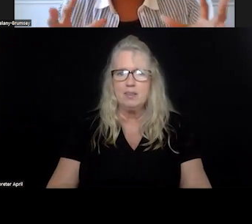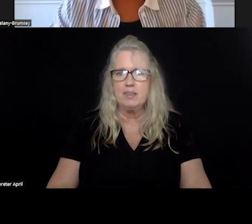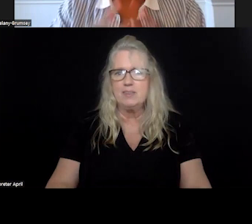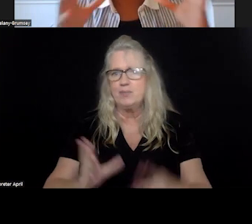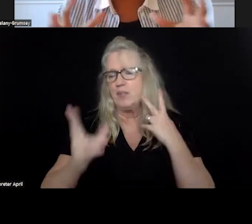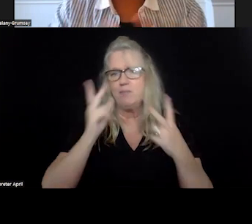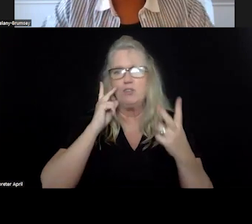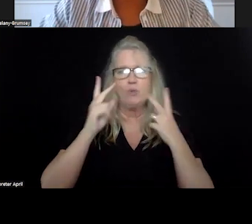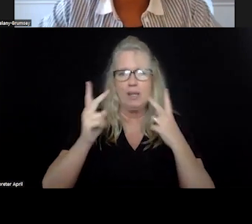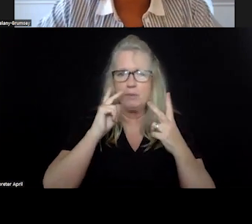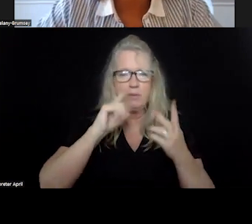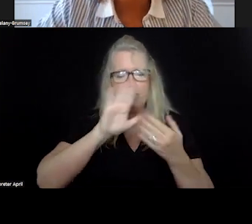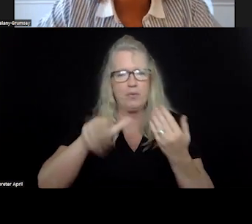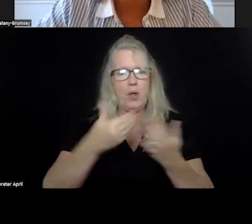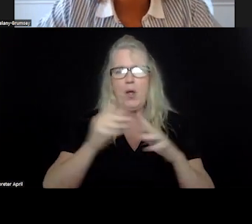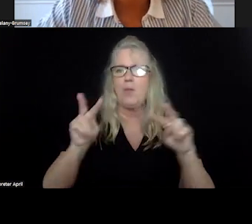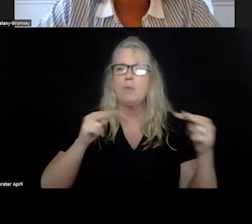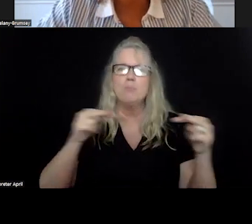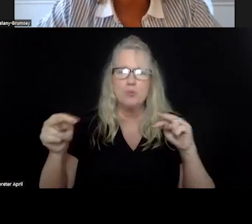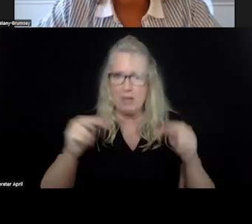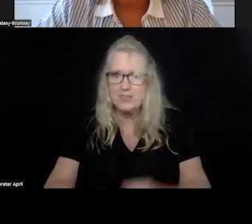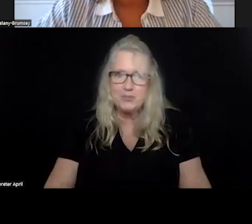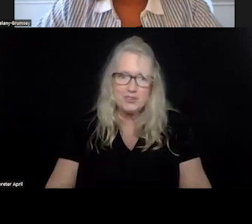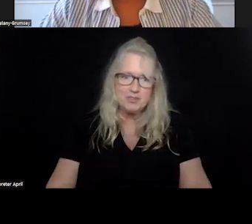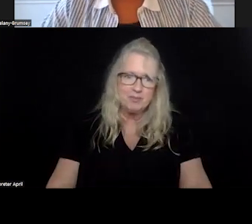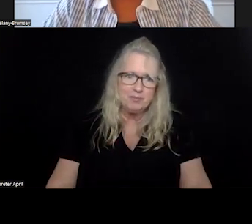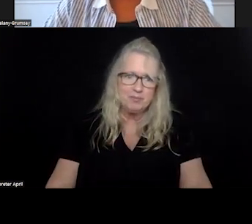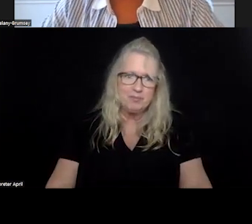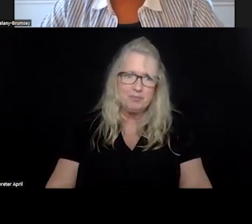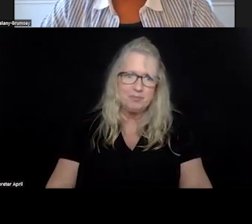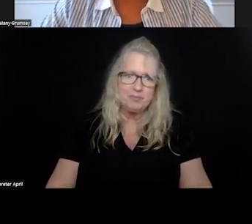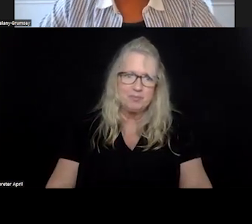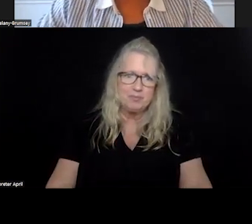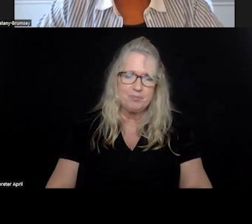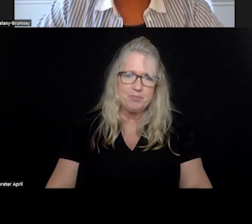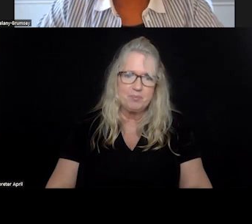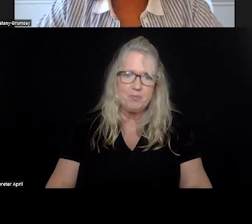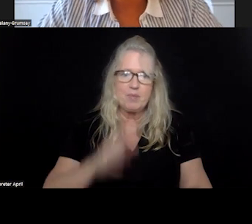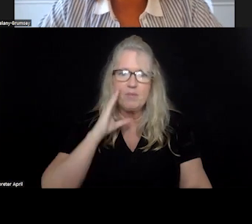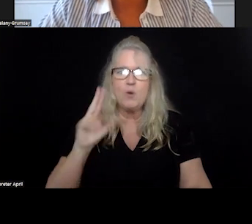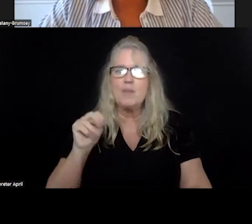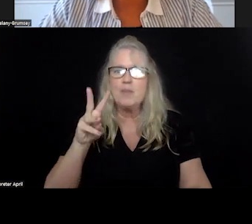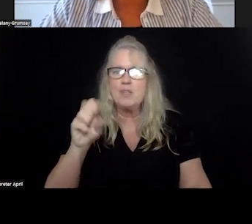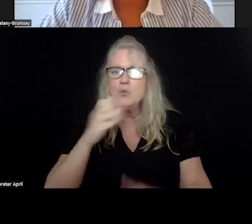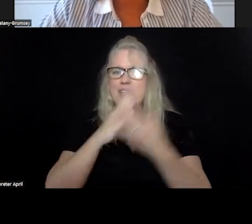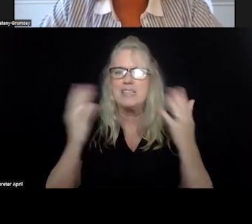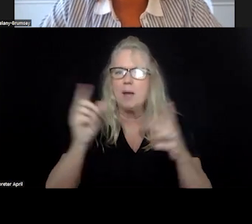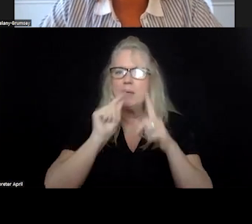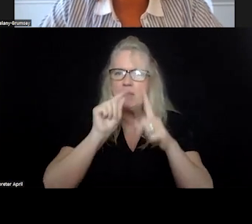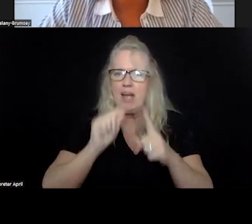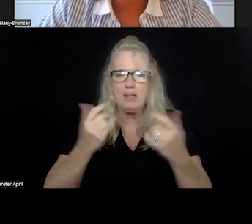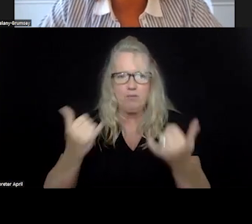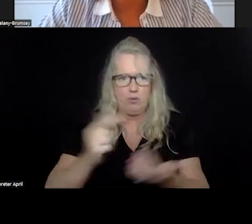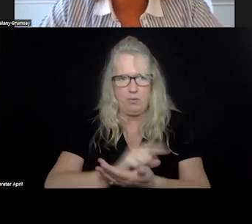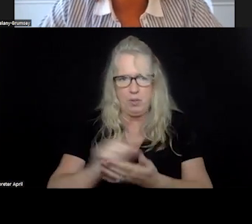visualization of all the perspectives that have been here. So in terms of some of the news that we're highlighting this week, one